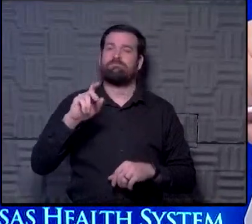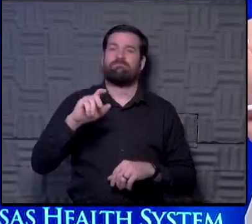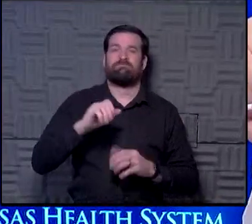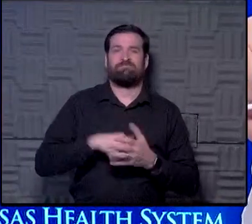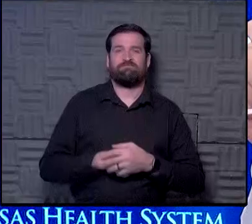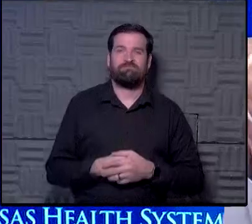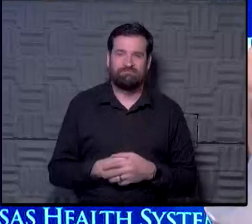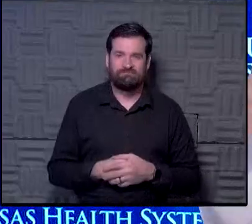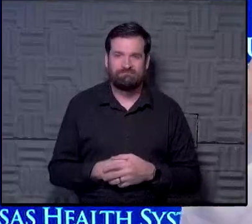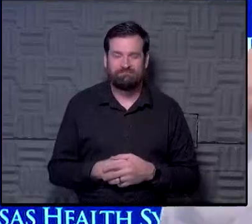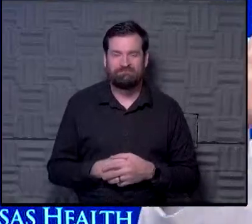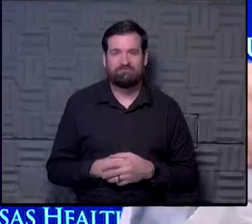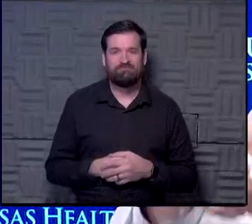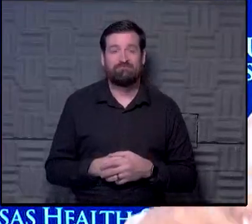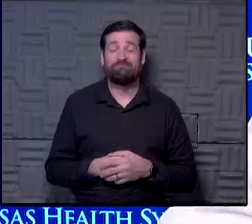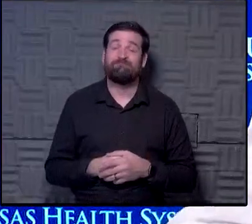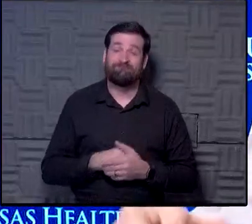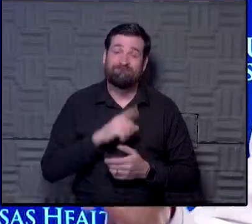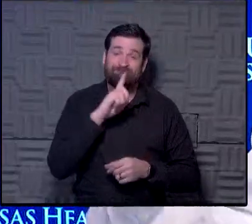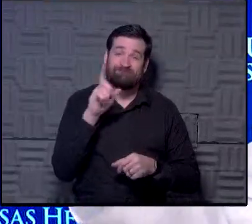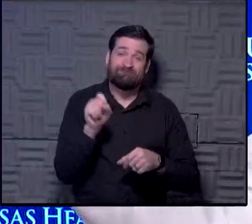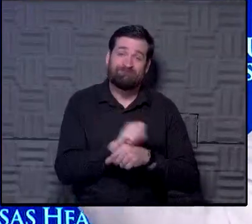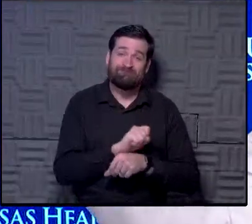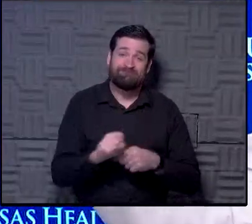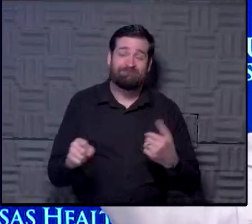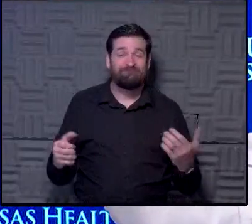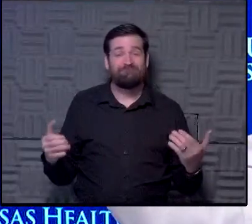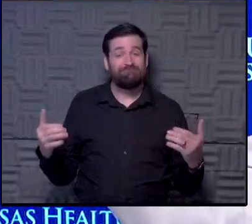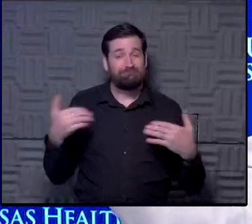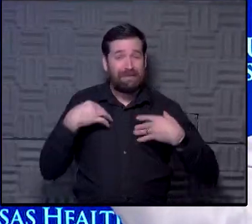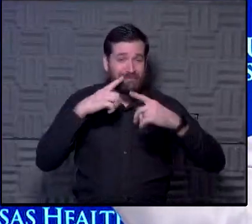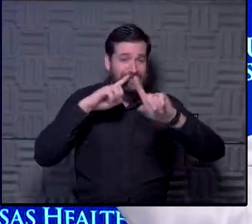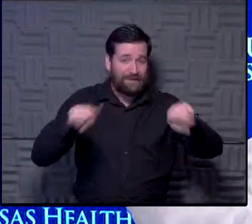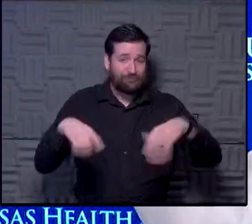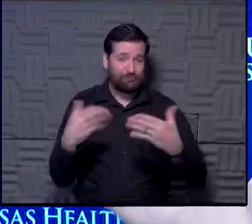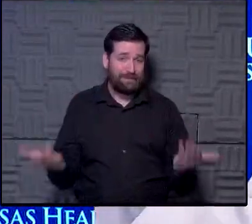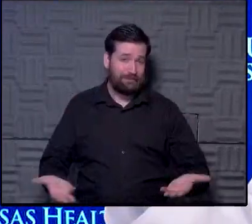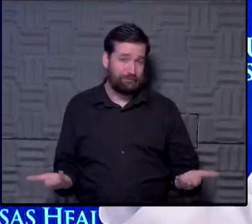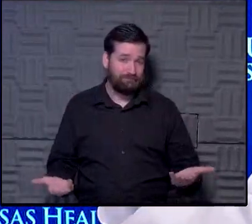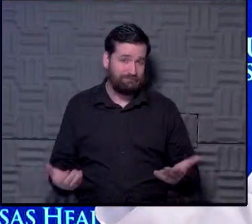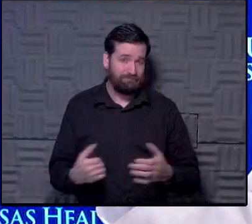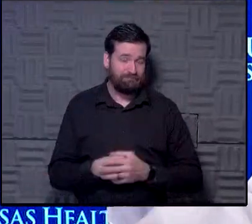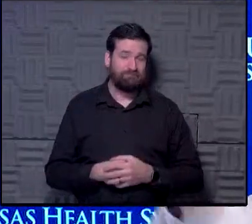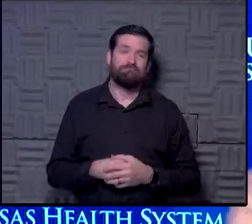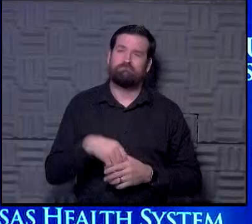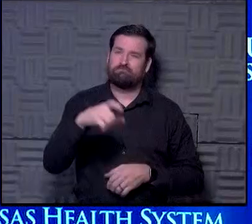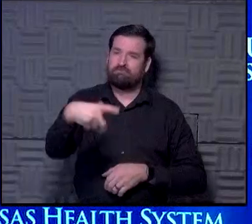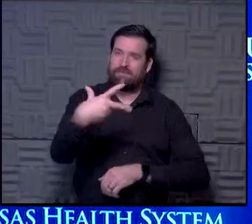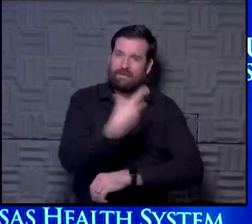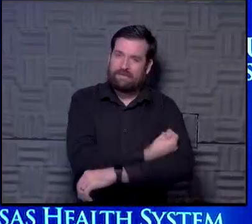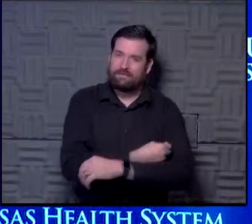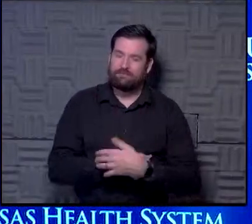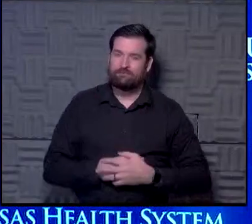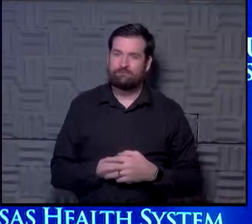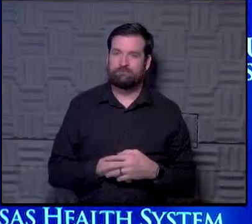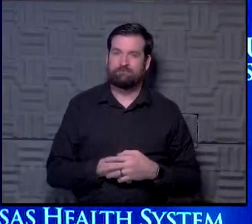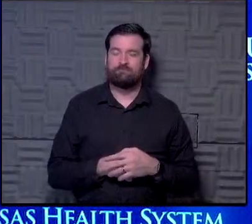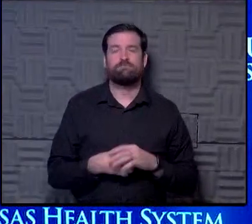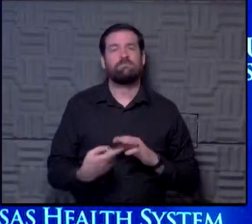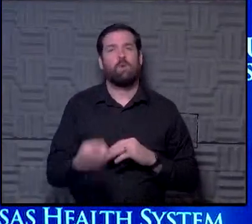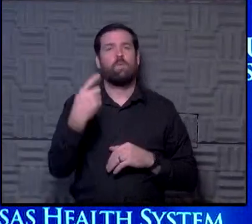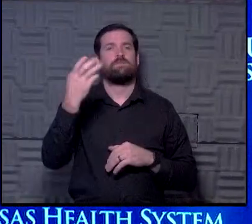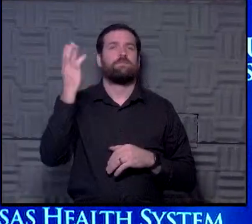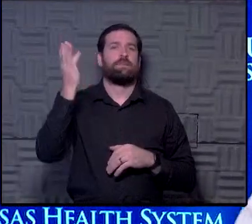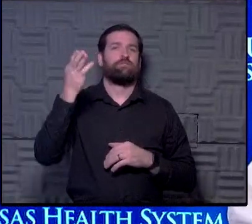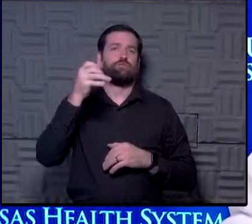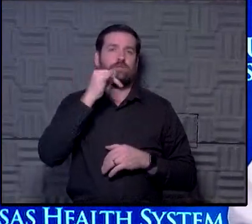away. So indeed, you know what? We've got the answers right here, and then you've got to get vaccinated. I think in one of the speeches